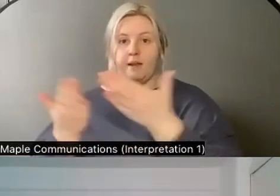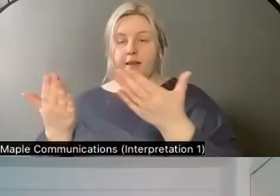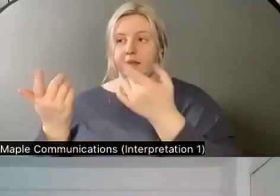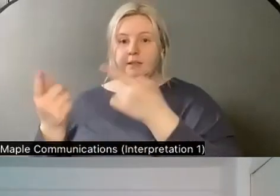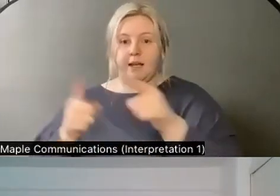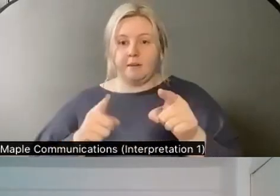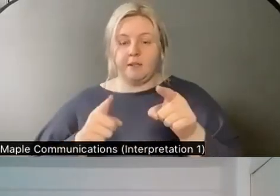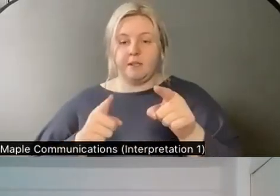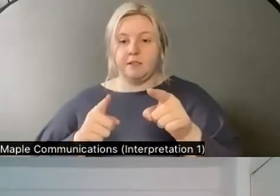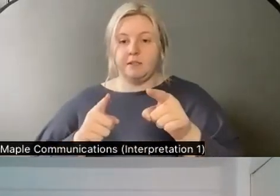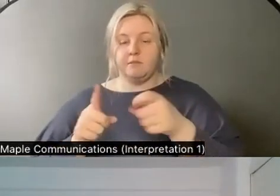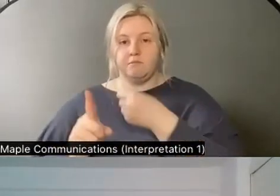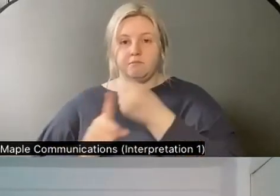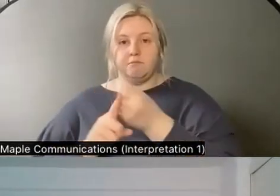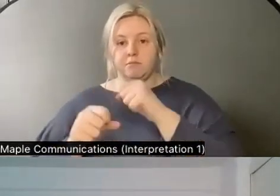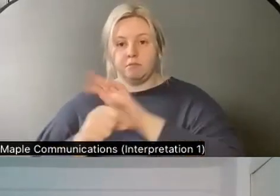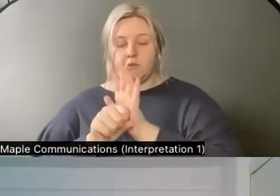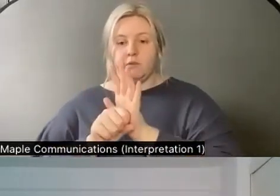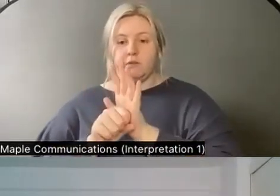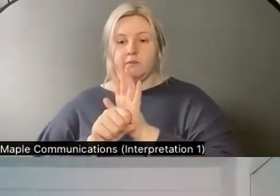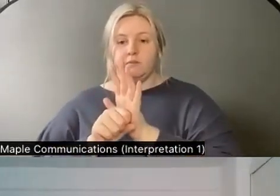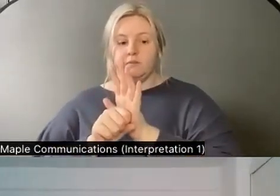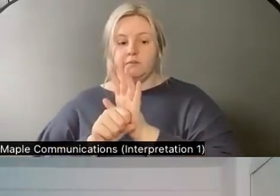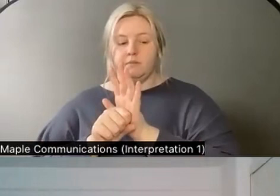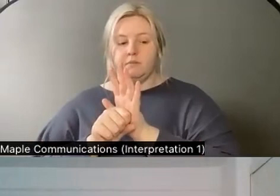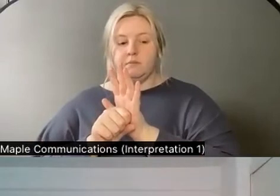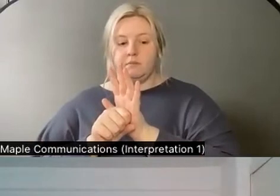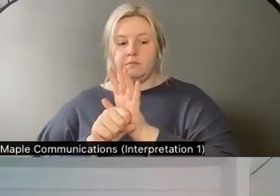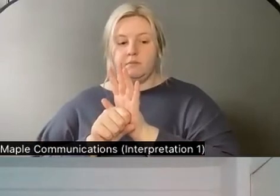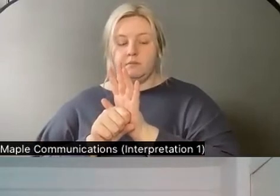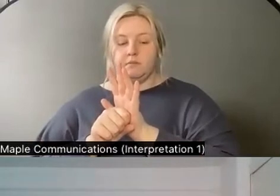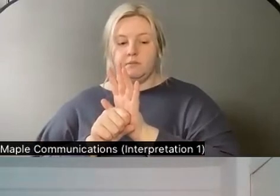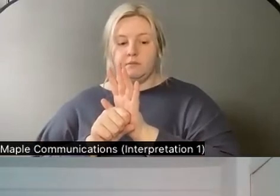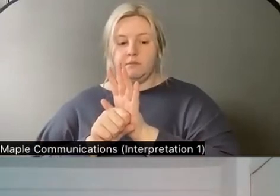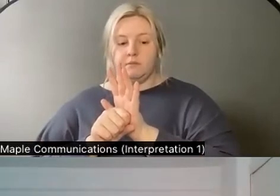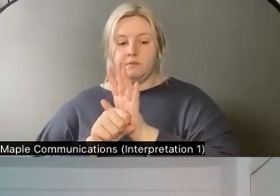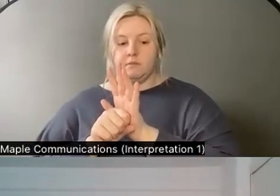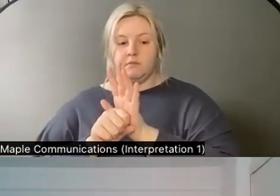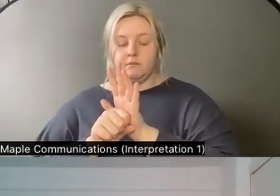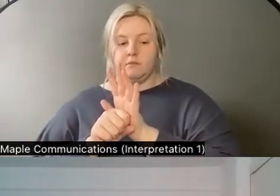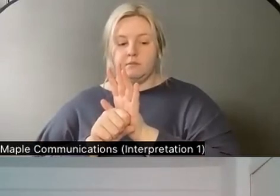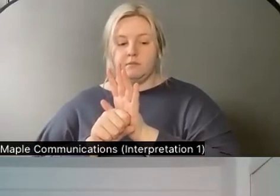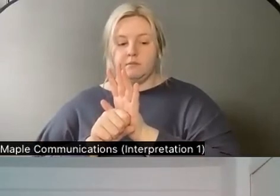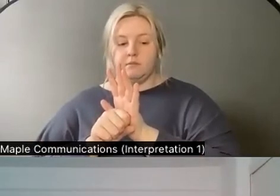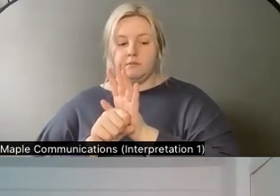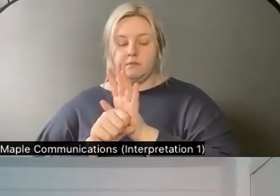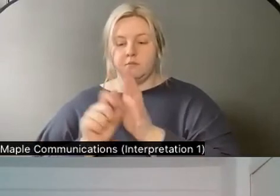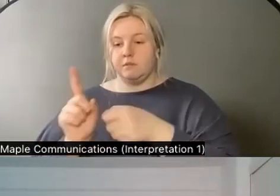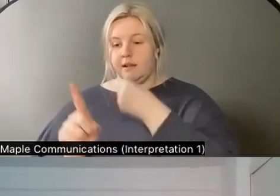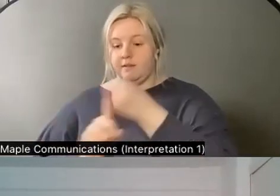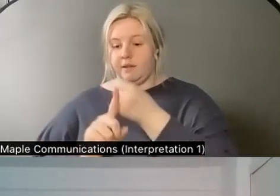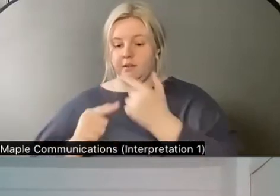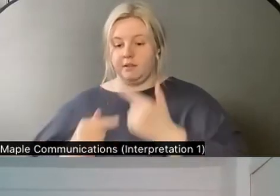to value the lives of disabled people and elderly people.